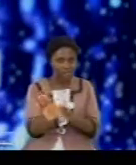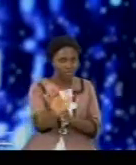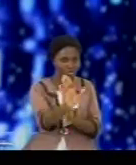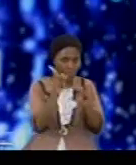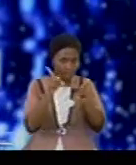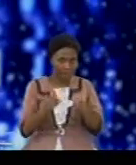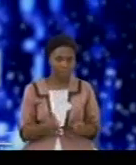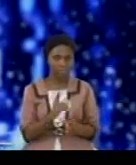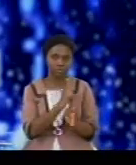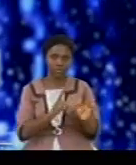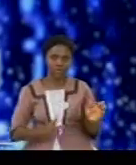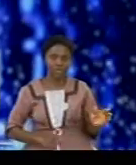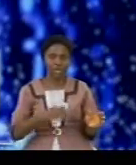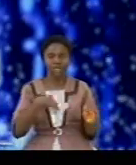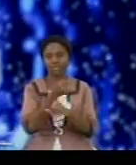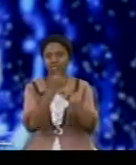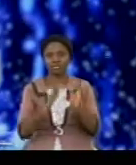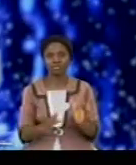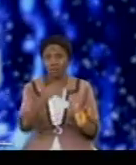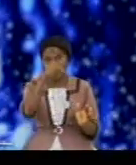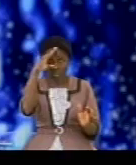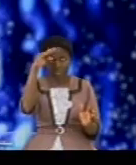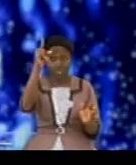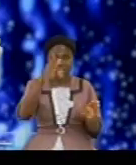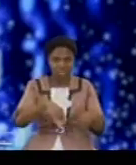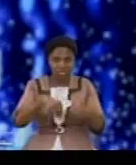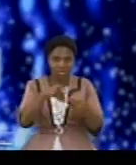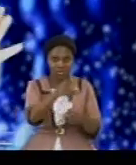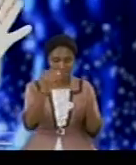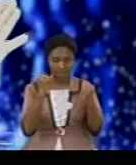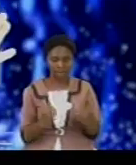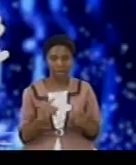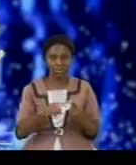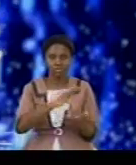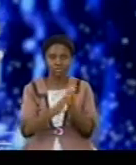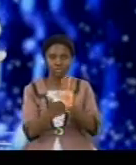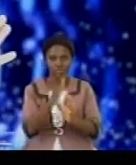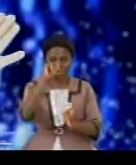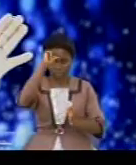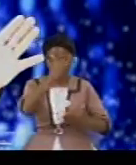power unto to become the sons of God. Life outside Christ